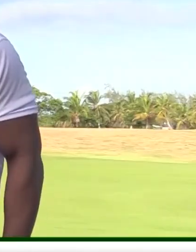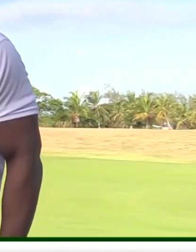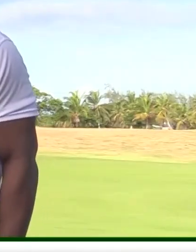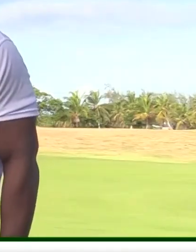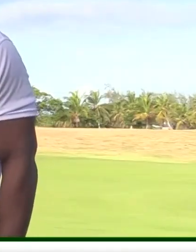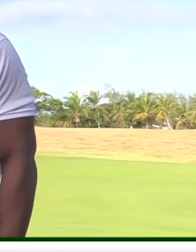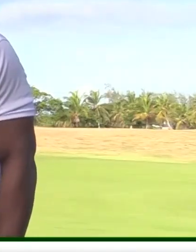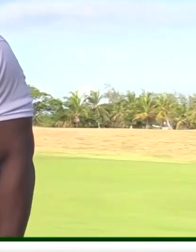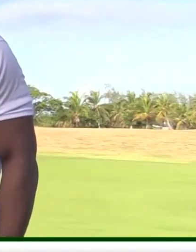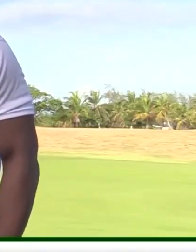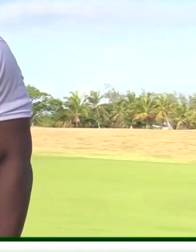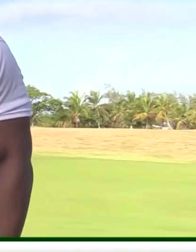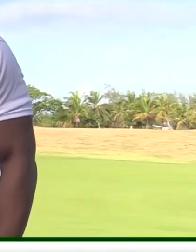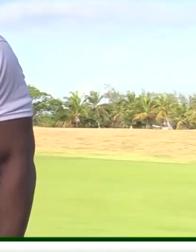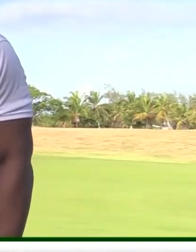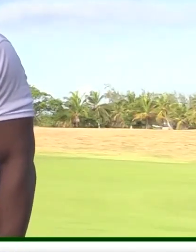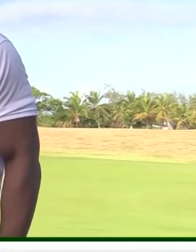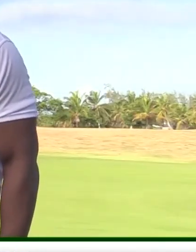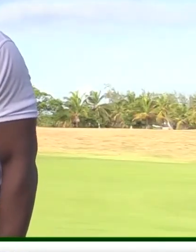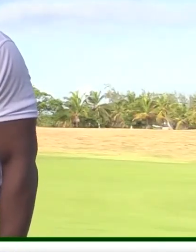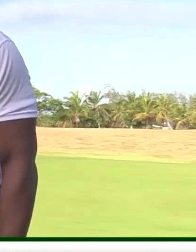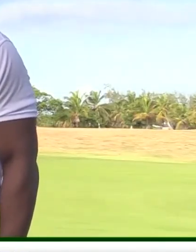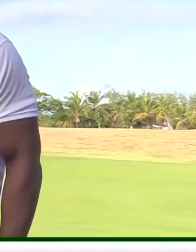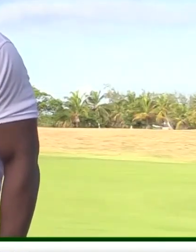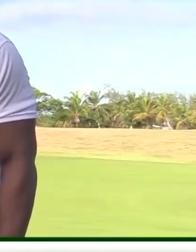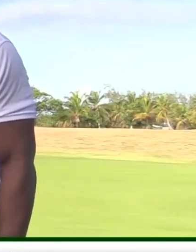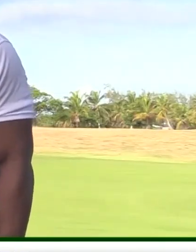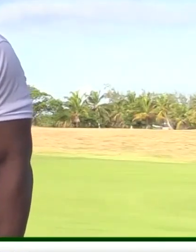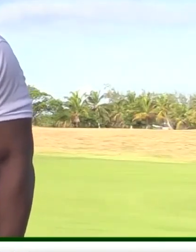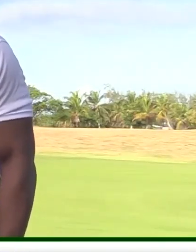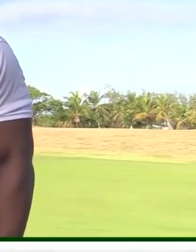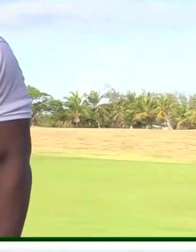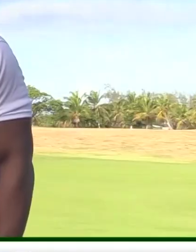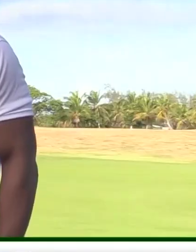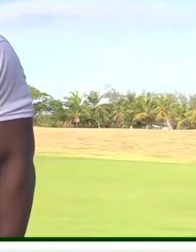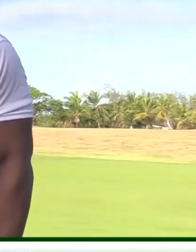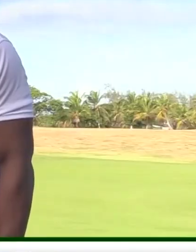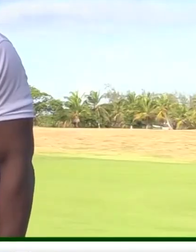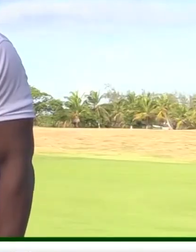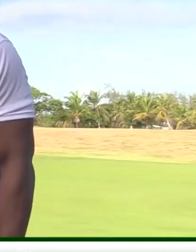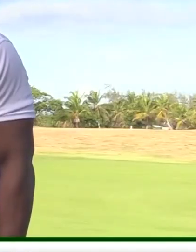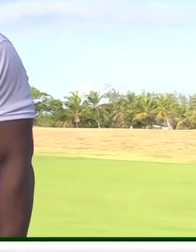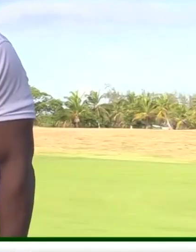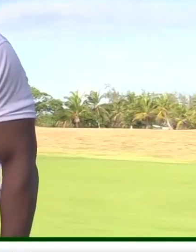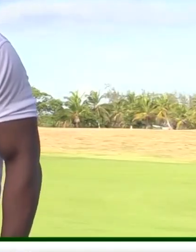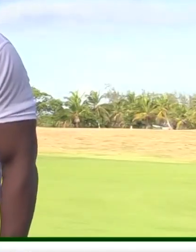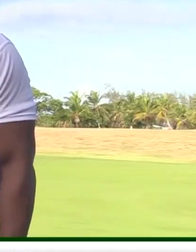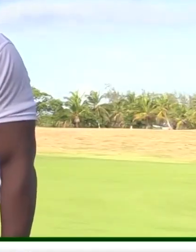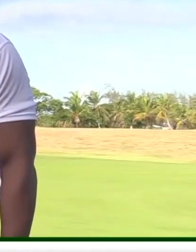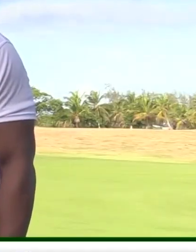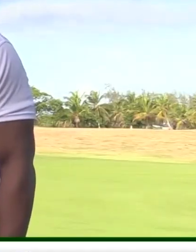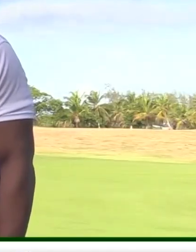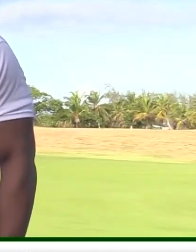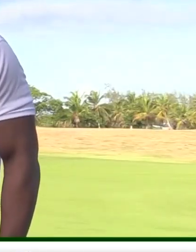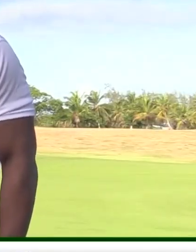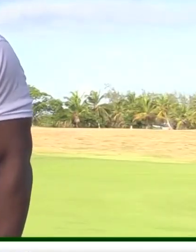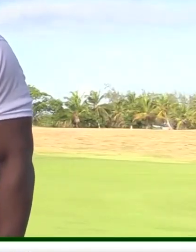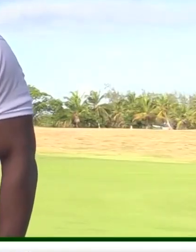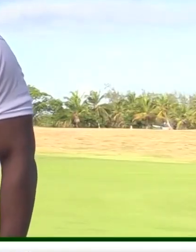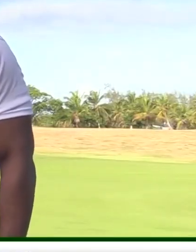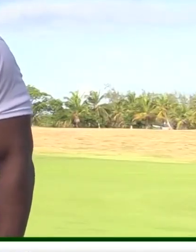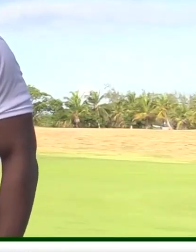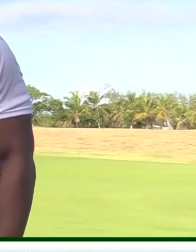the last couple of years, and we look forward to expanding them. This is the second year we have Suriname, and the numbers are actually increasing.